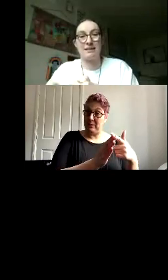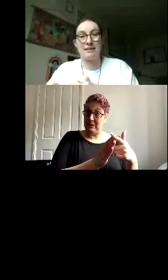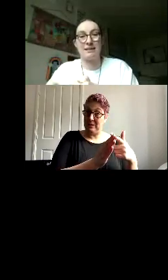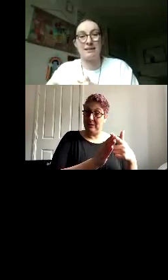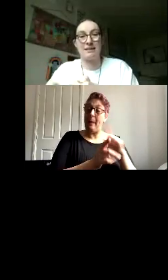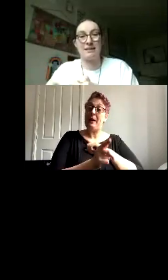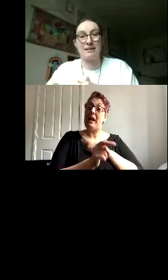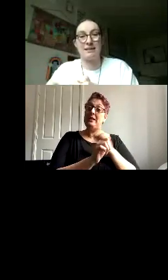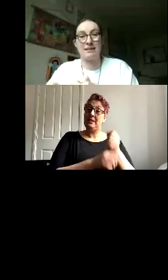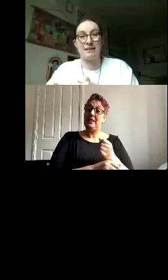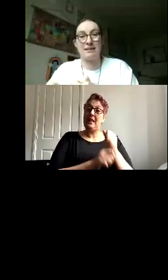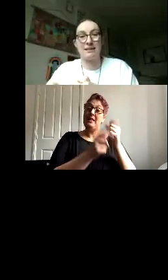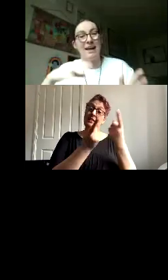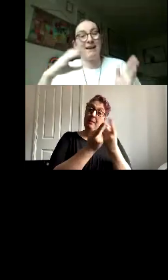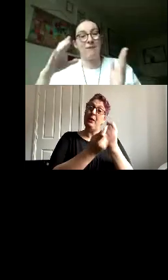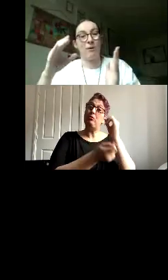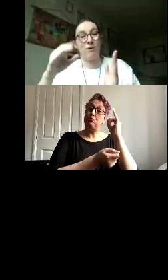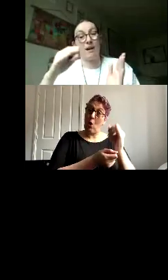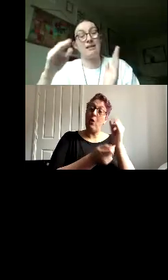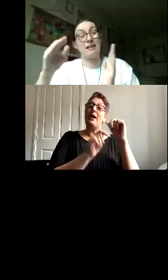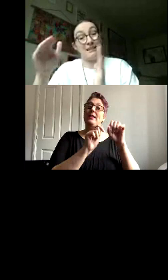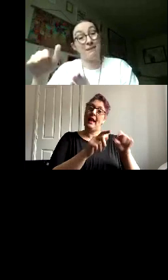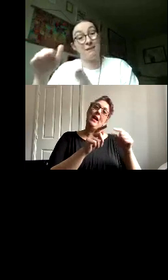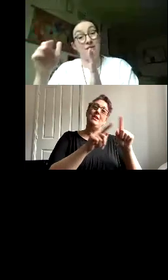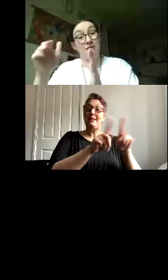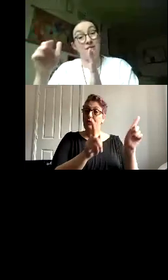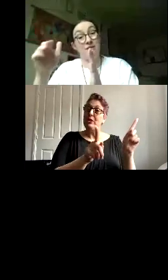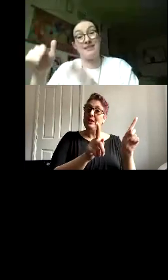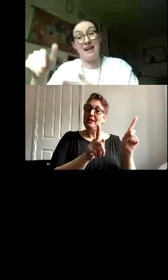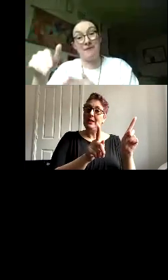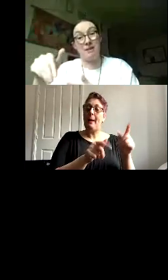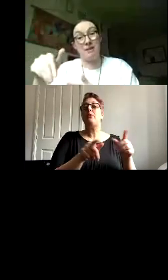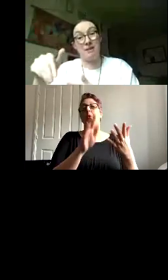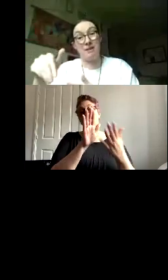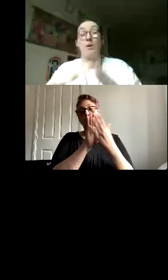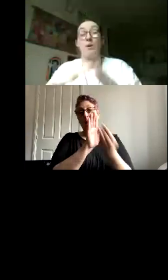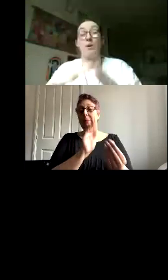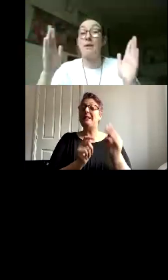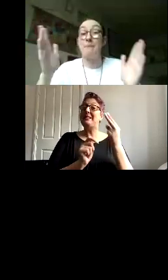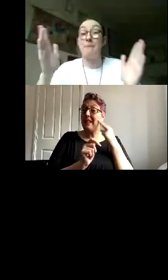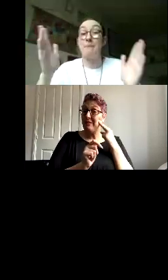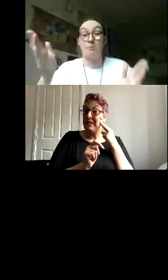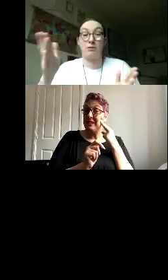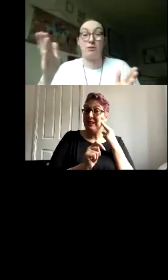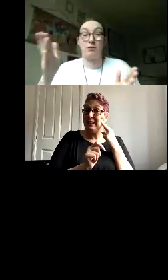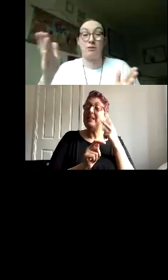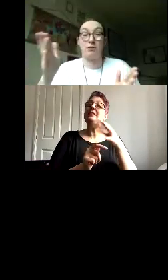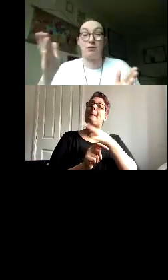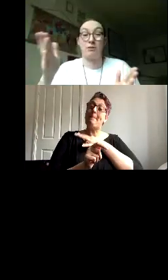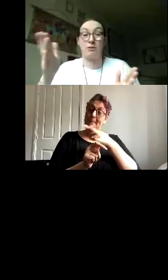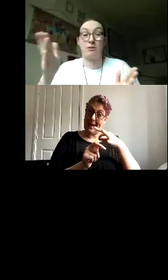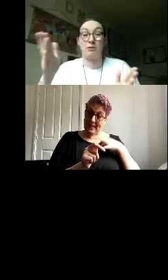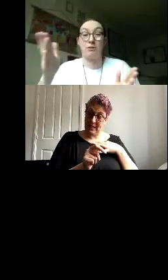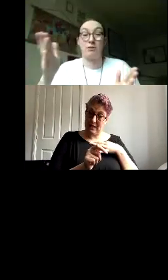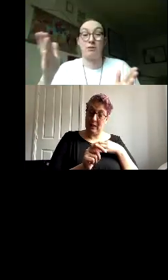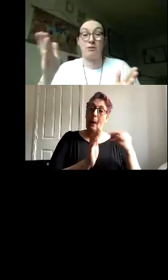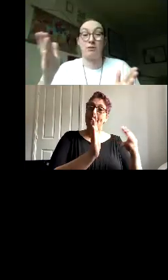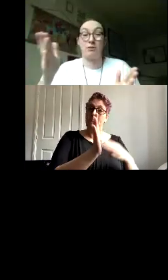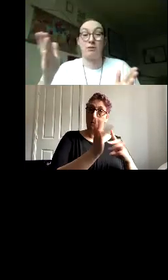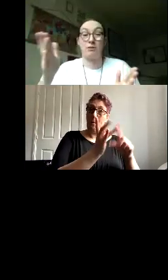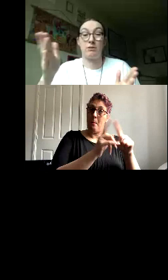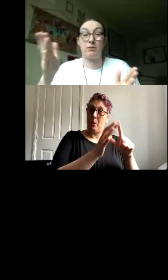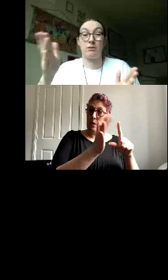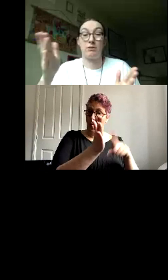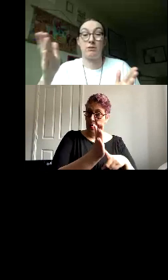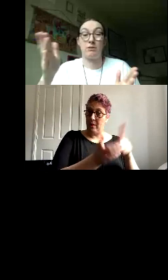differences, and therefore a difference like death would be within the medical model a condition that